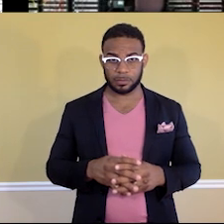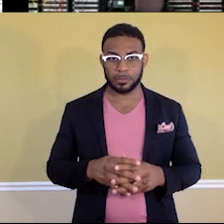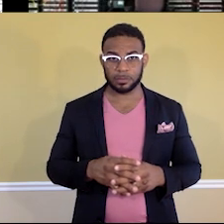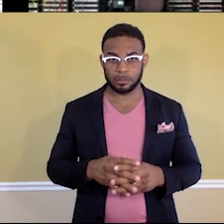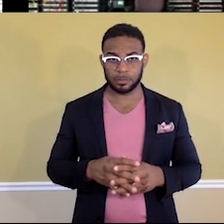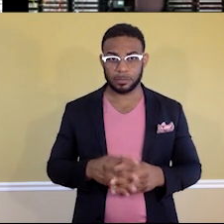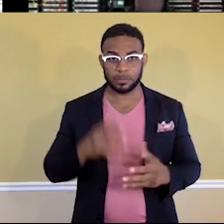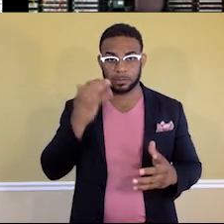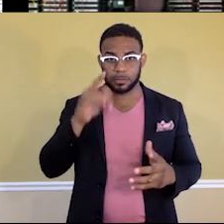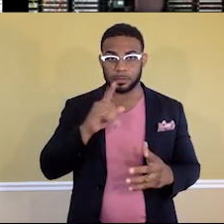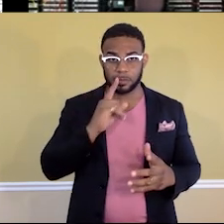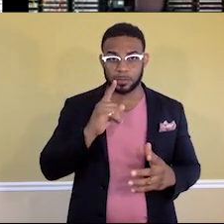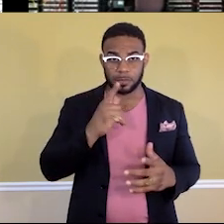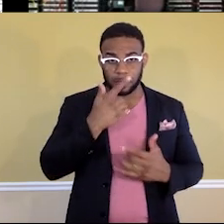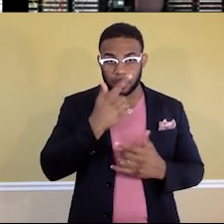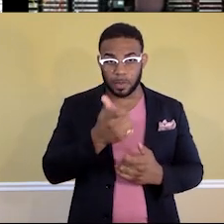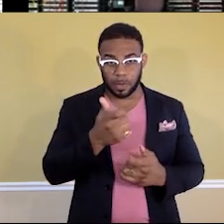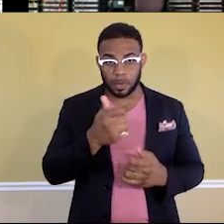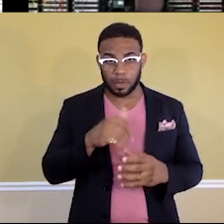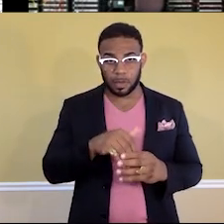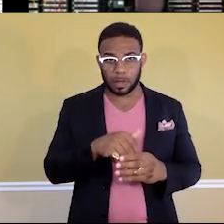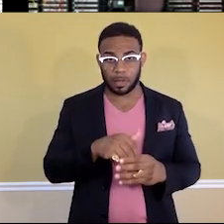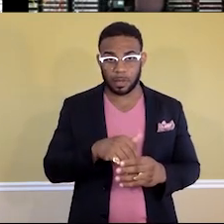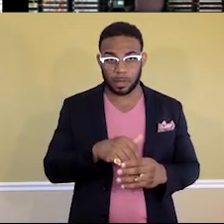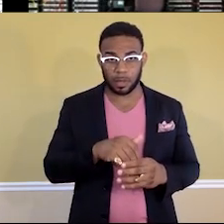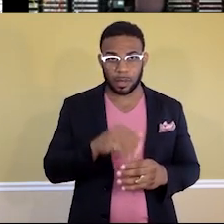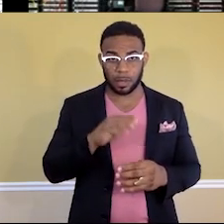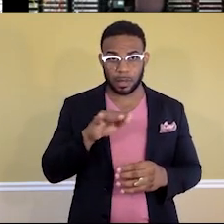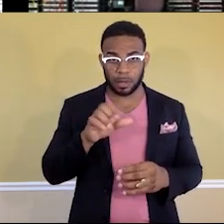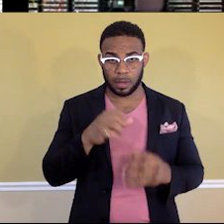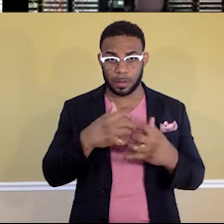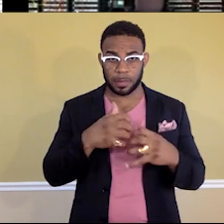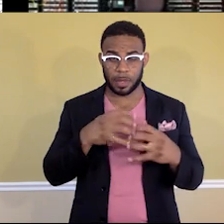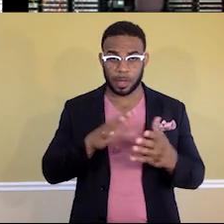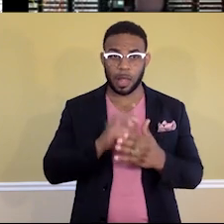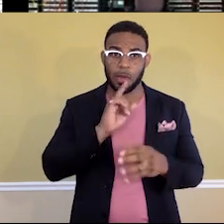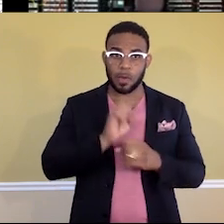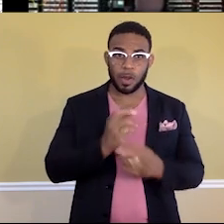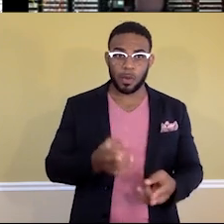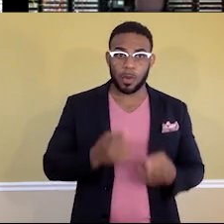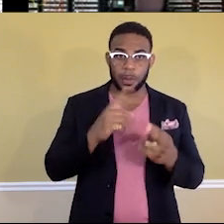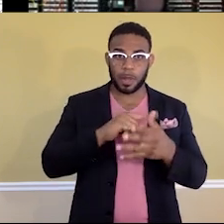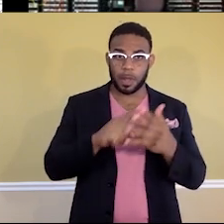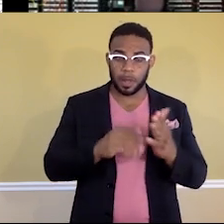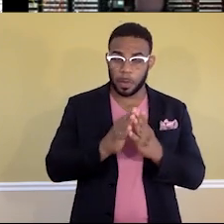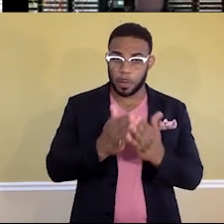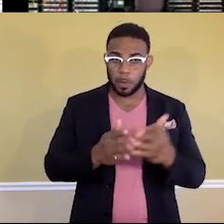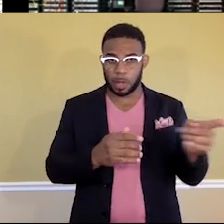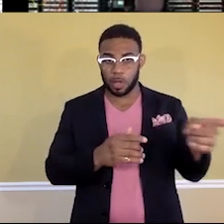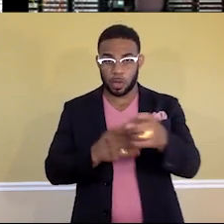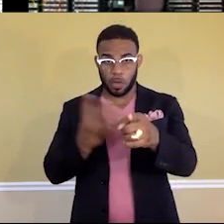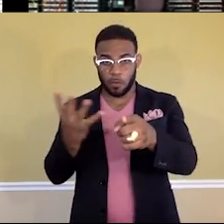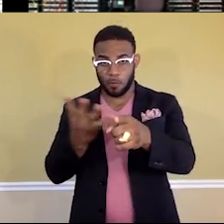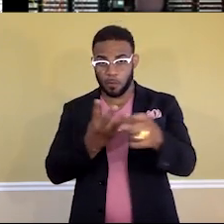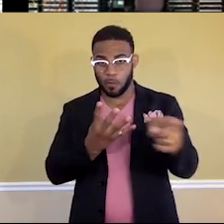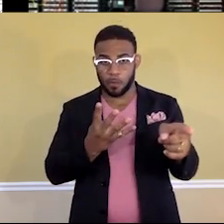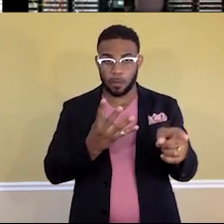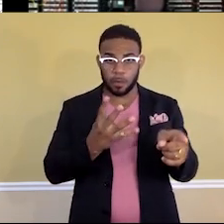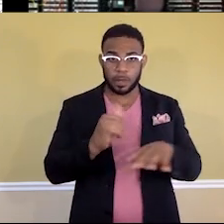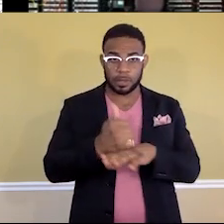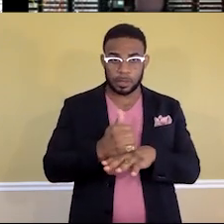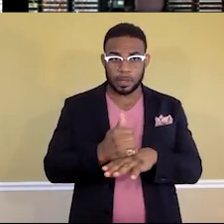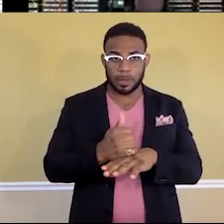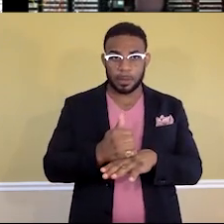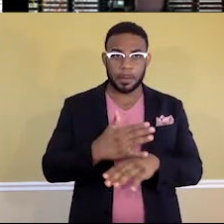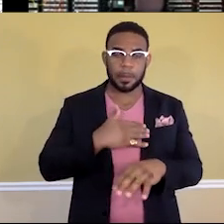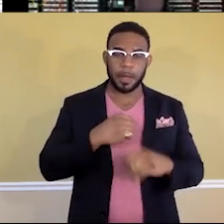So if you are interested in bias in machine learning, I really recommend these books. These 4 have kind of set